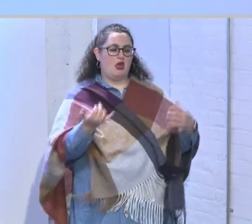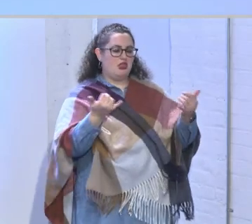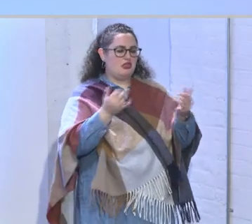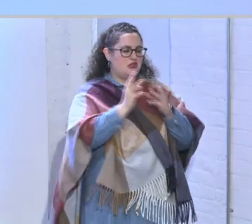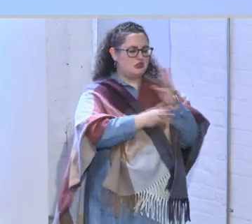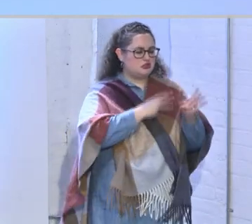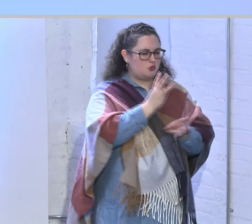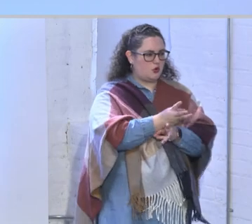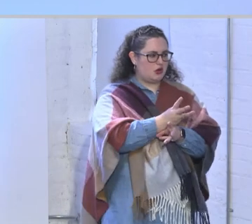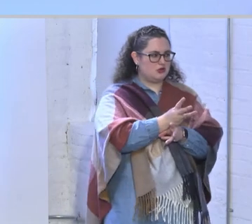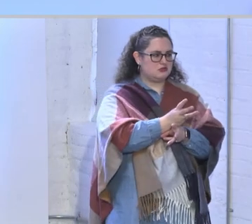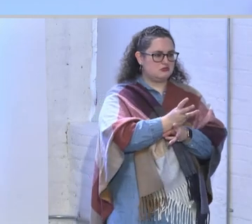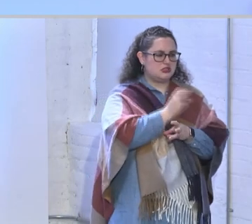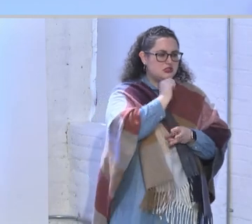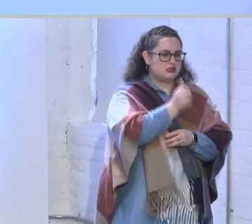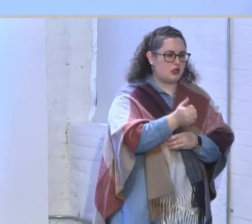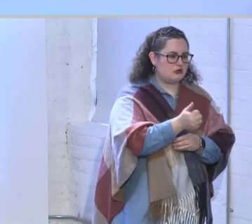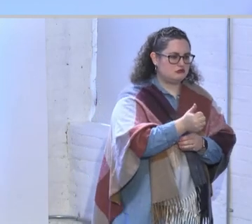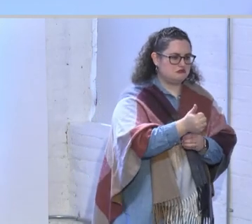isn't about you and it's not about me.